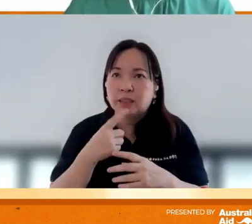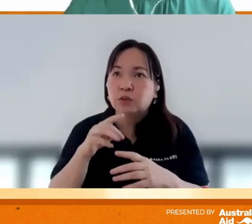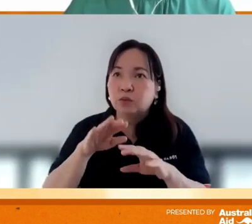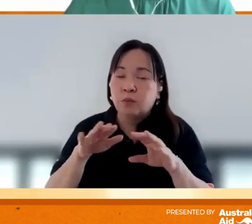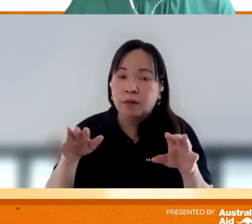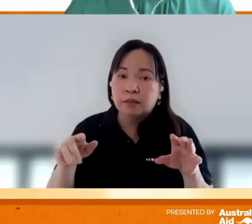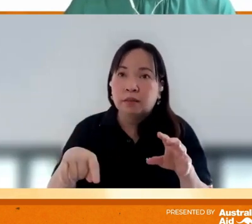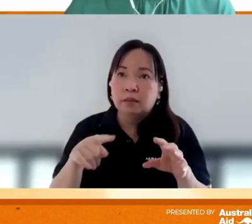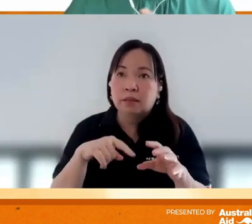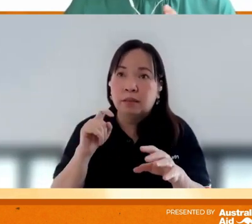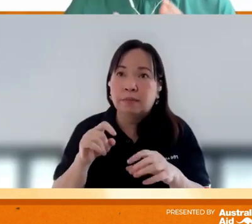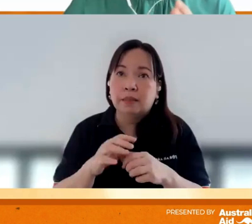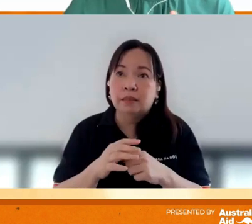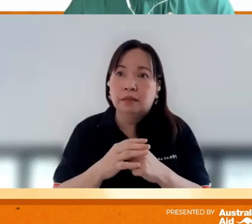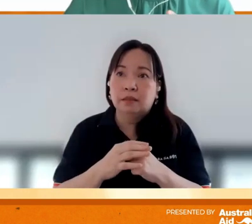to